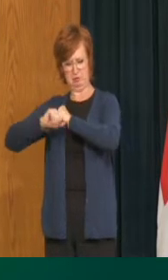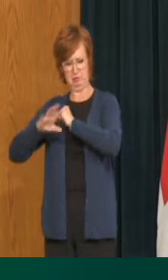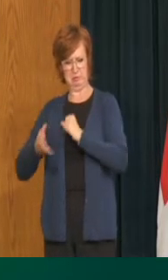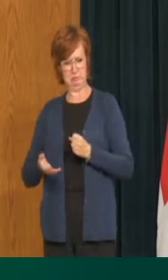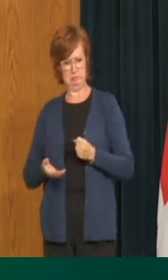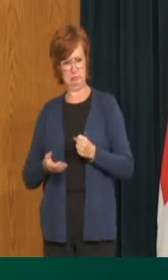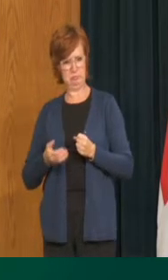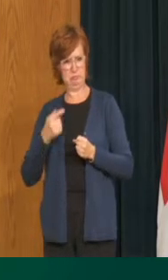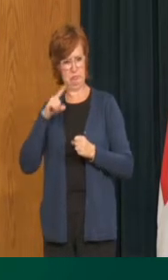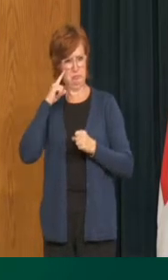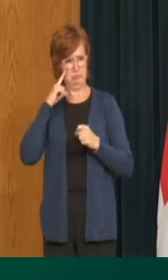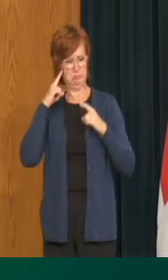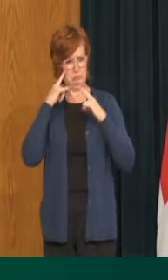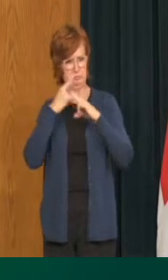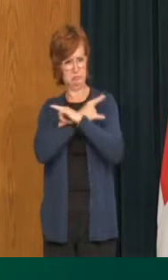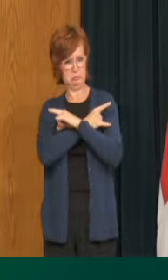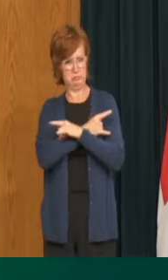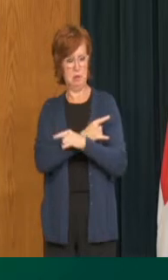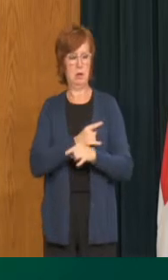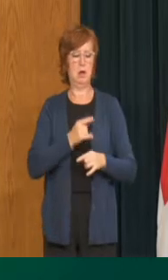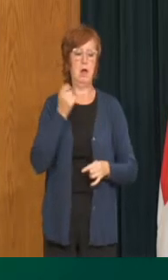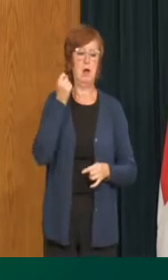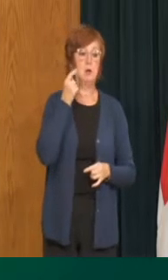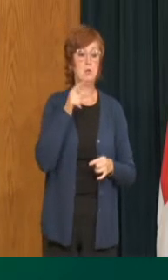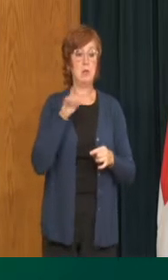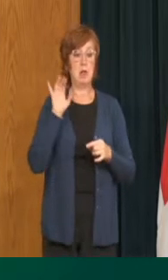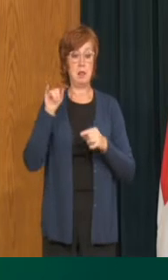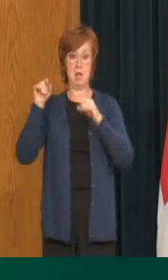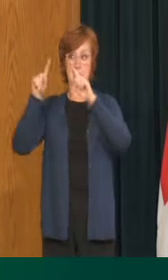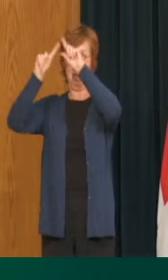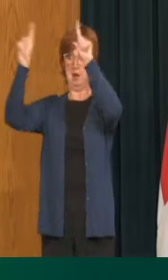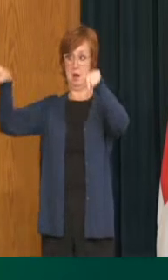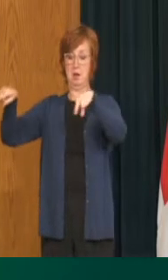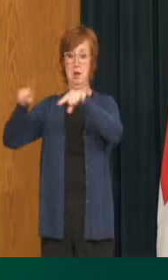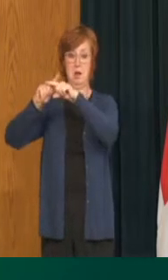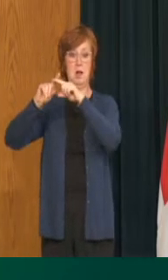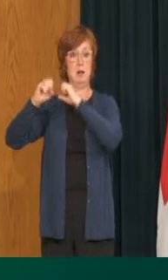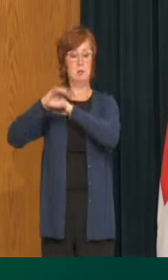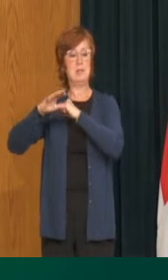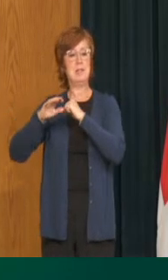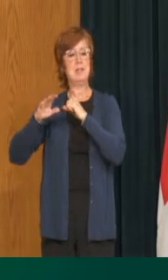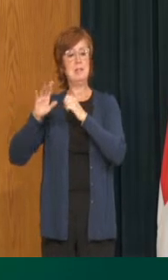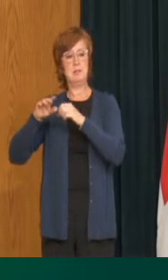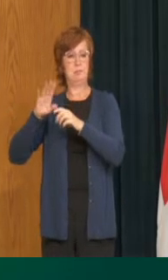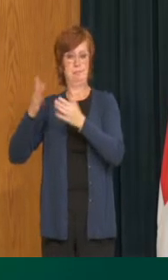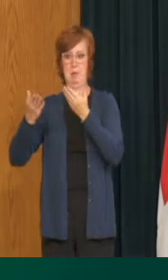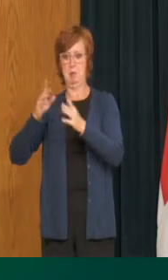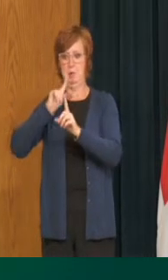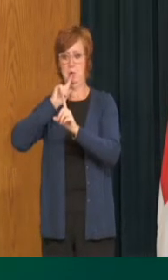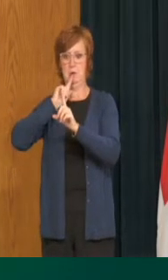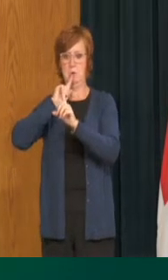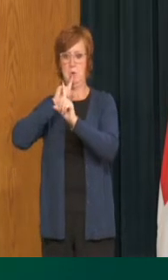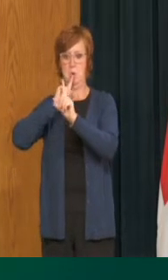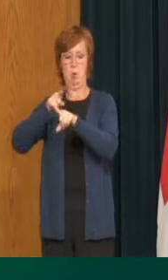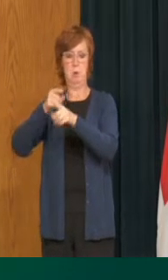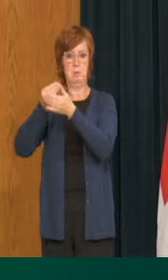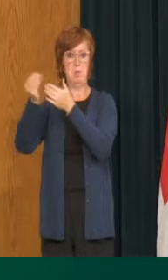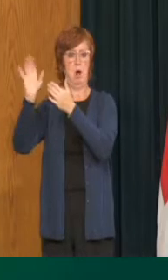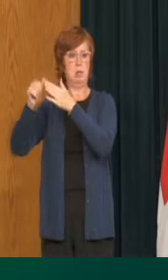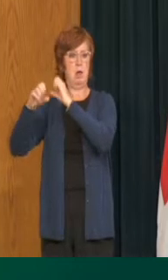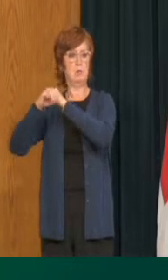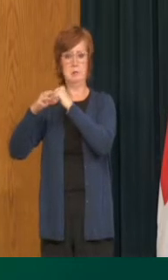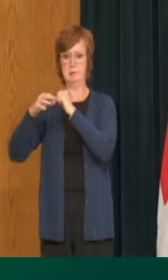with respect to the numbers we see, and the numbers fluctuate very quickly, and we've seen that in this province where we have had localized